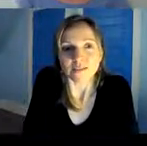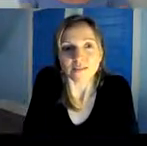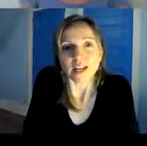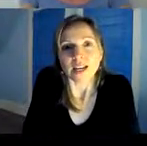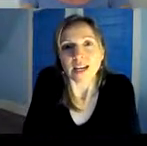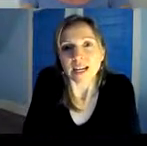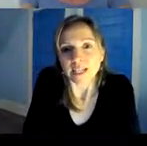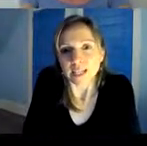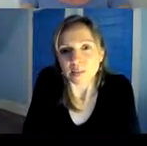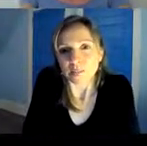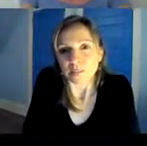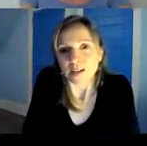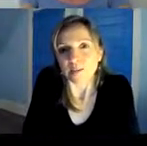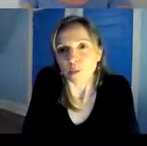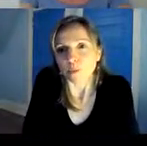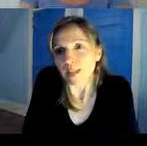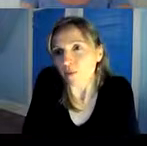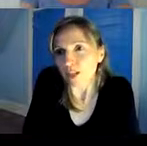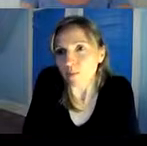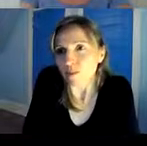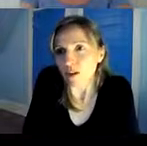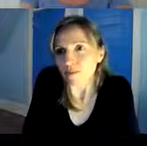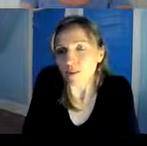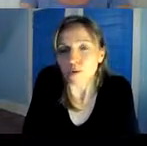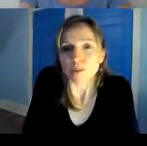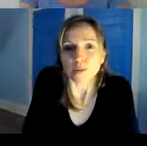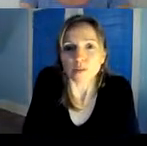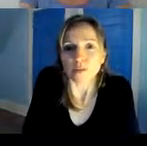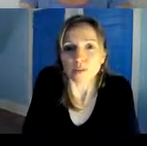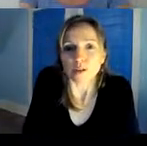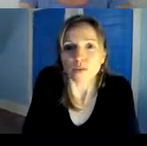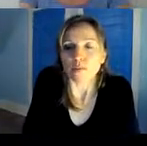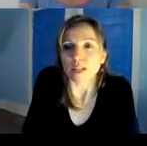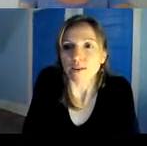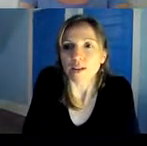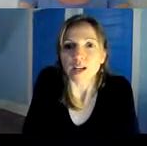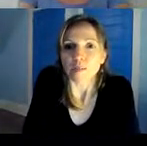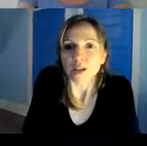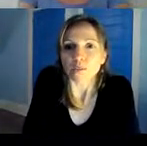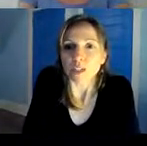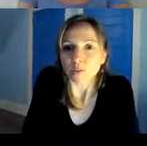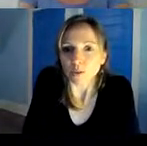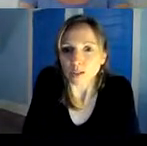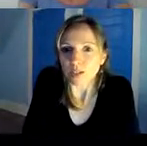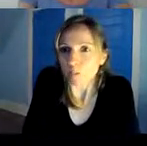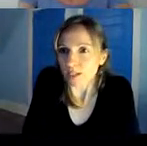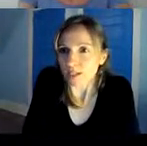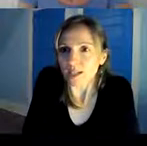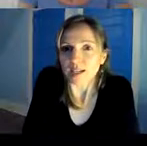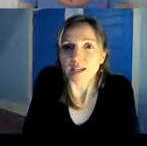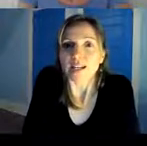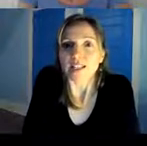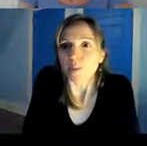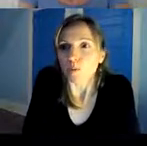glossy leaf. And it comes up, when the flower comes, it's not very noticeable. It's sort of a nondescript flower, but when you get up close, it's kind of